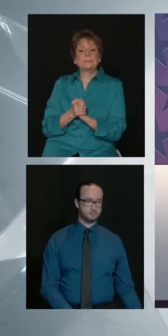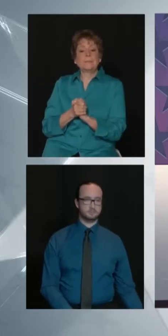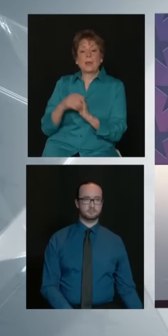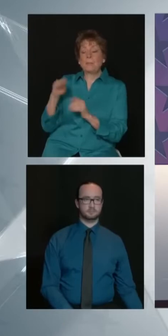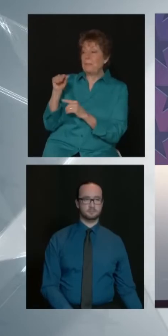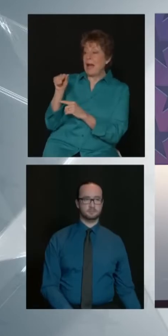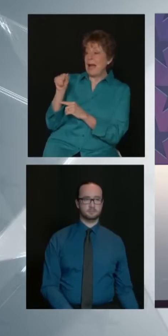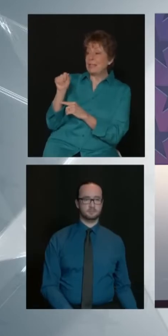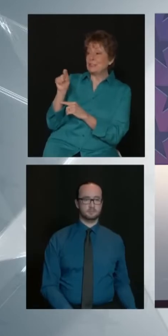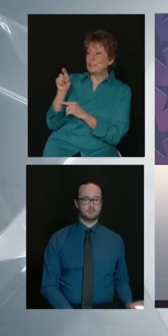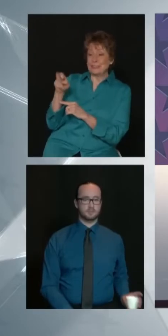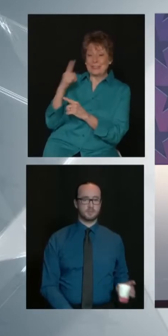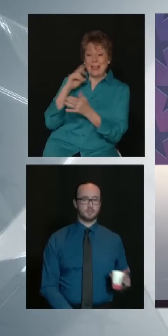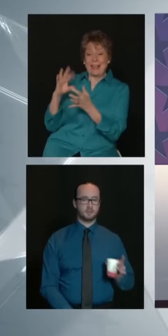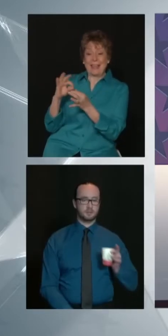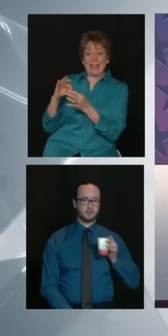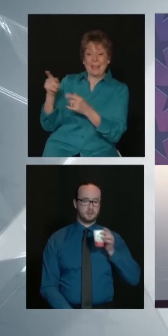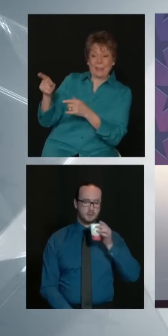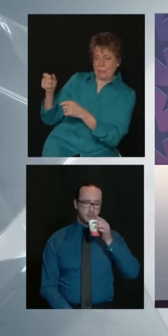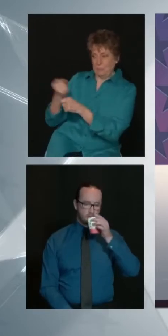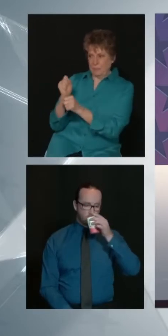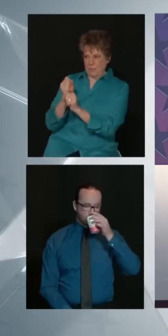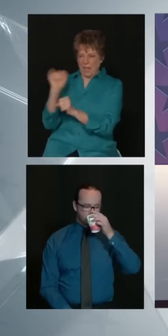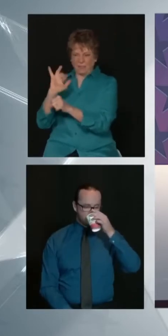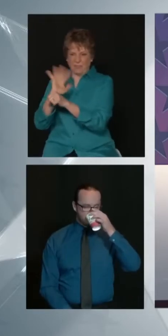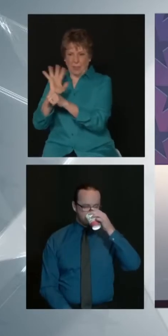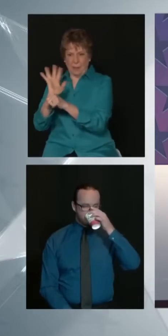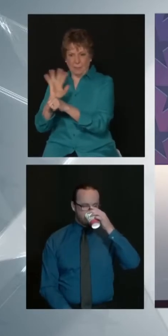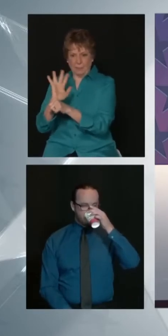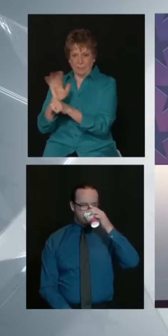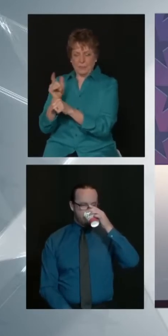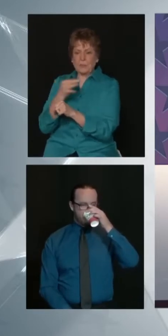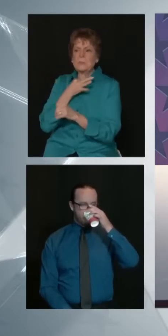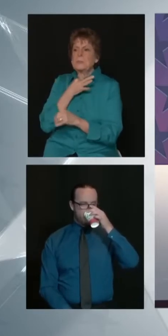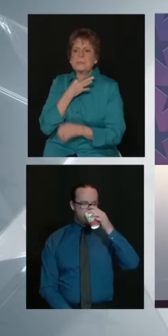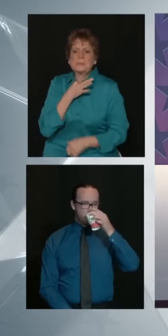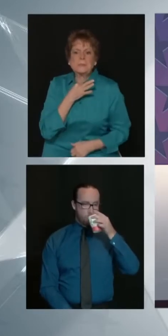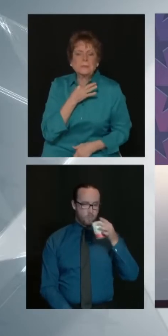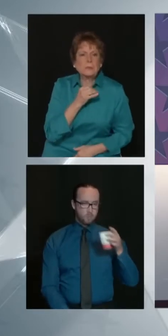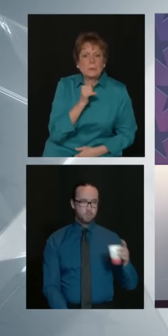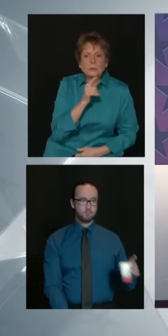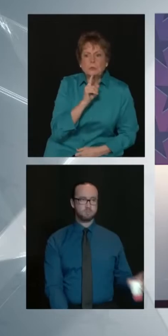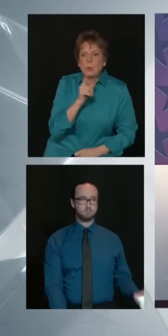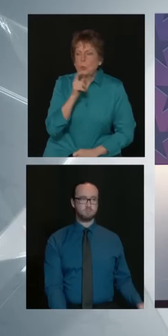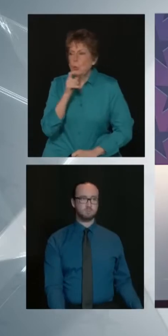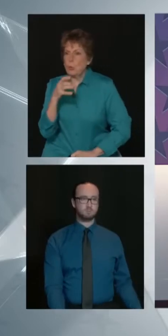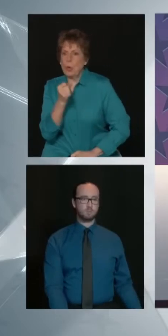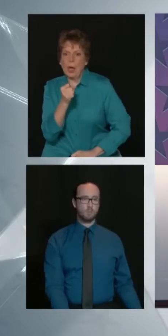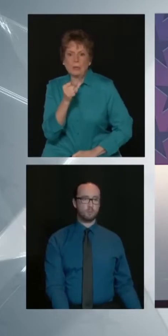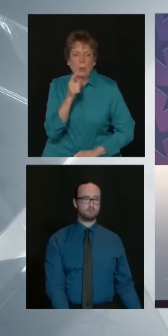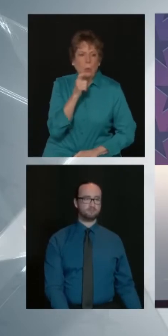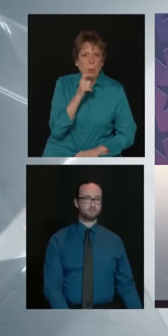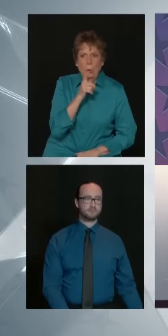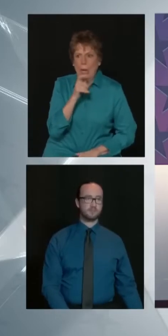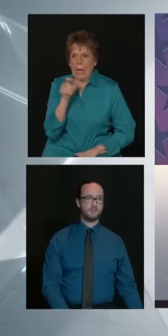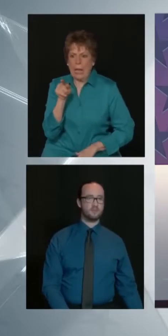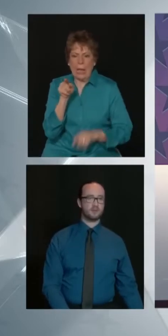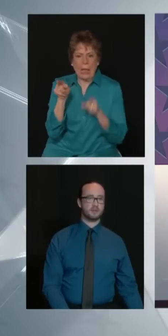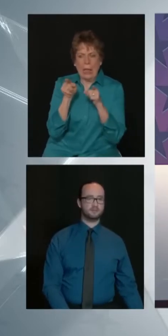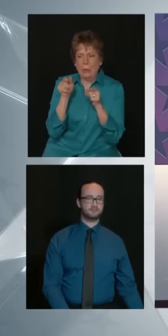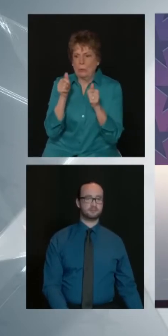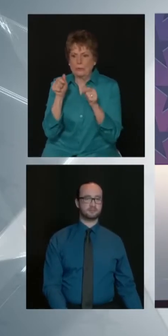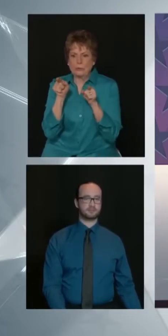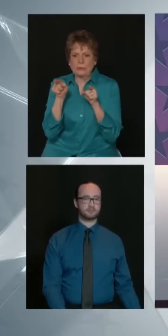out a video questioning who won the presidential election here in the state of Arizona. That